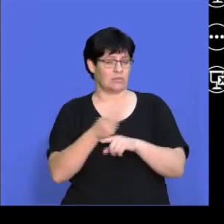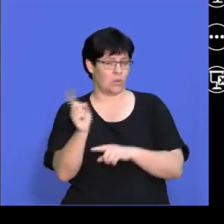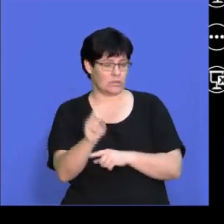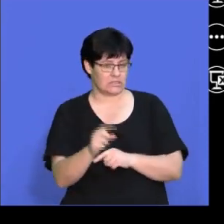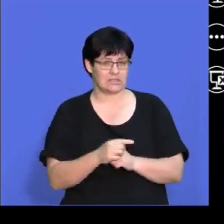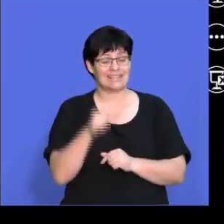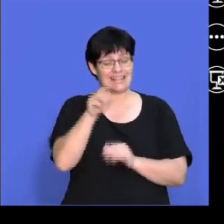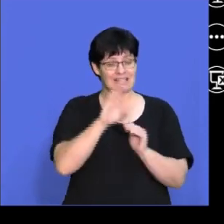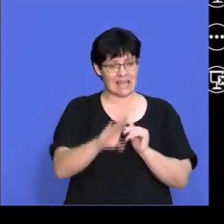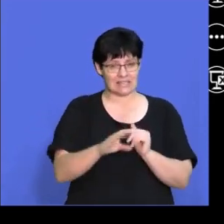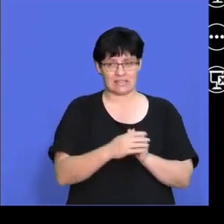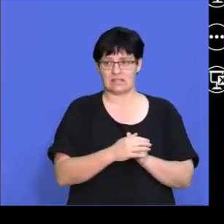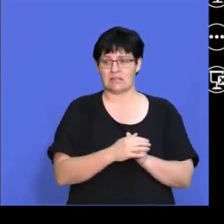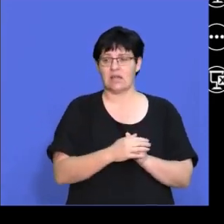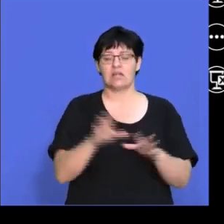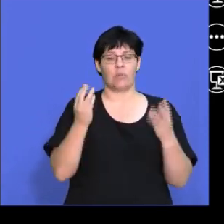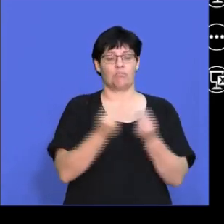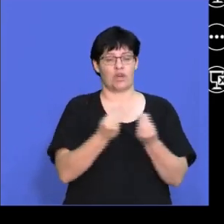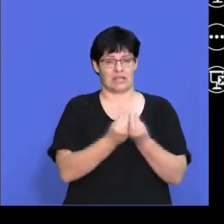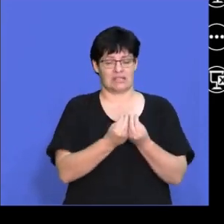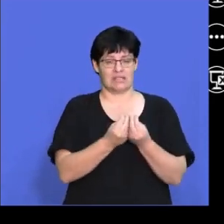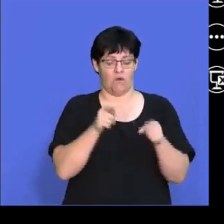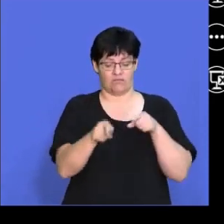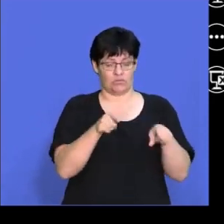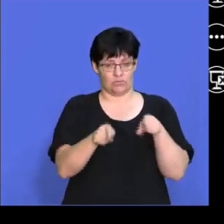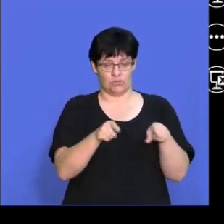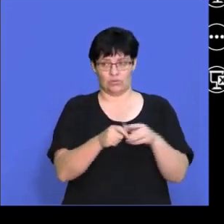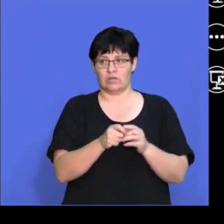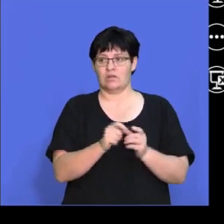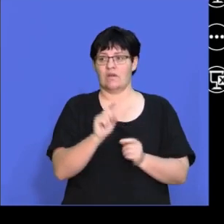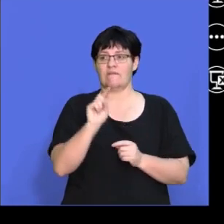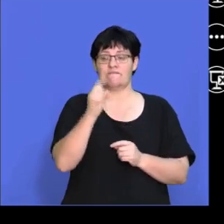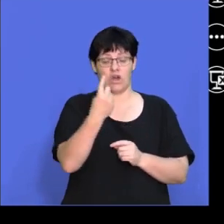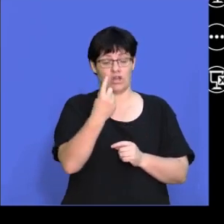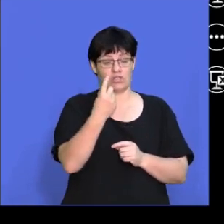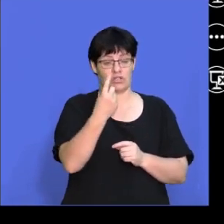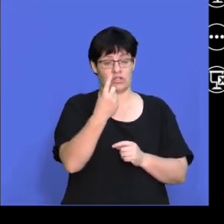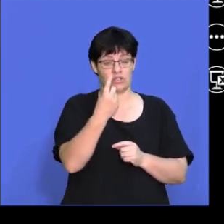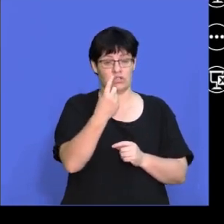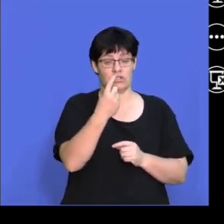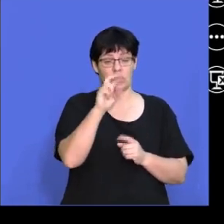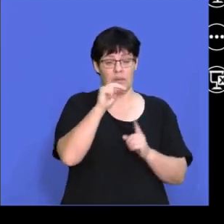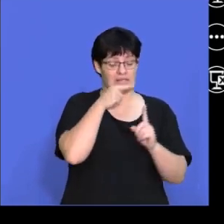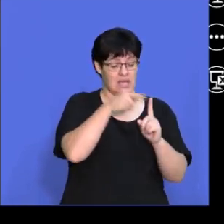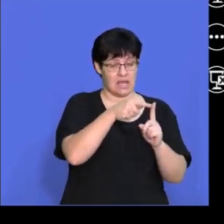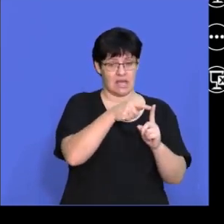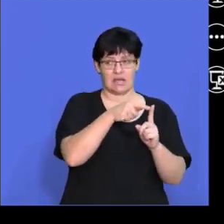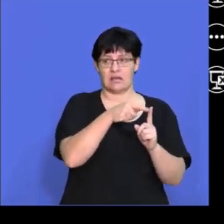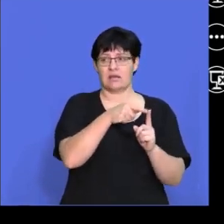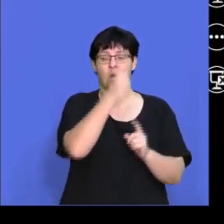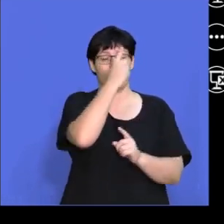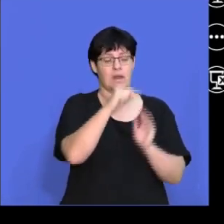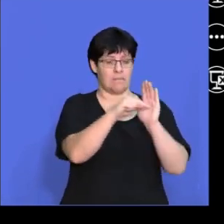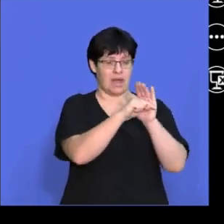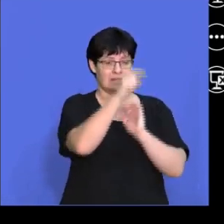is. And in this case, it is actually going to be the product of the two denominators. So the first denominator is 1 plus x,